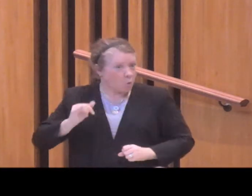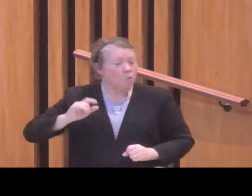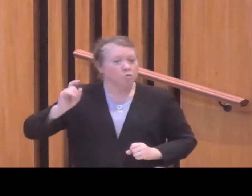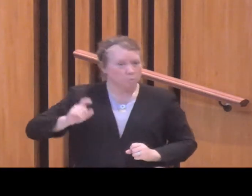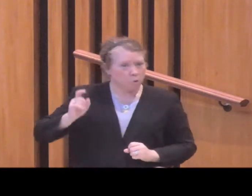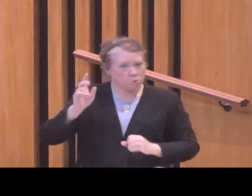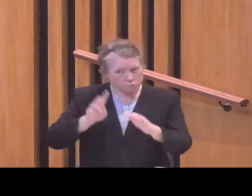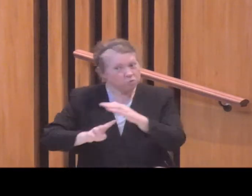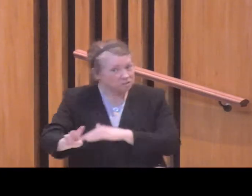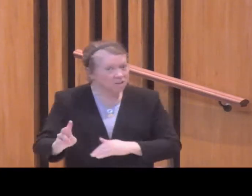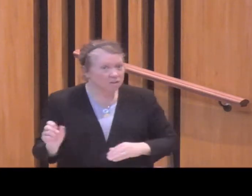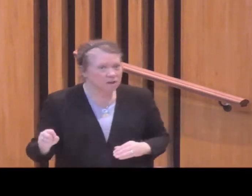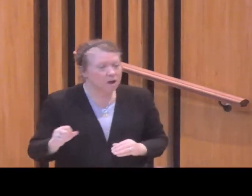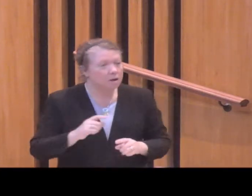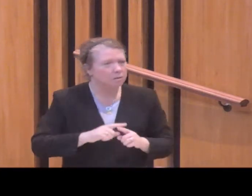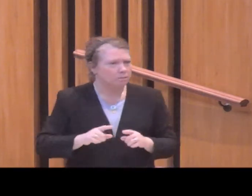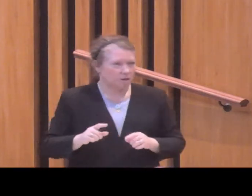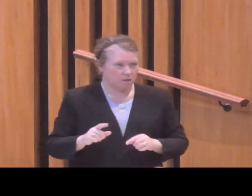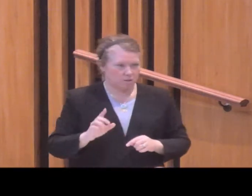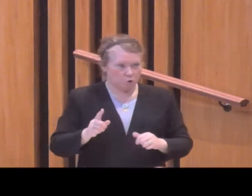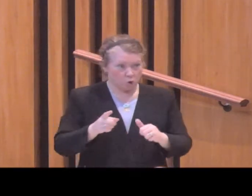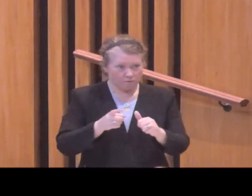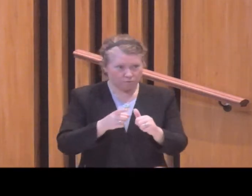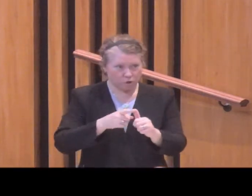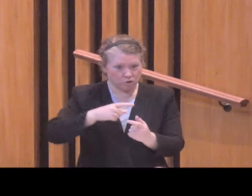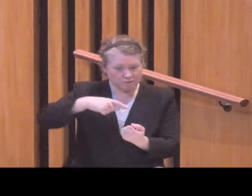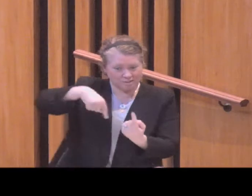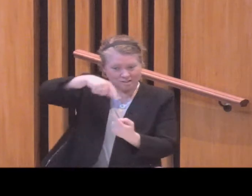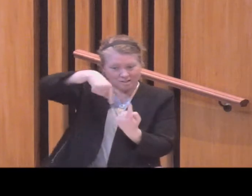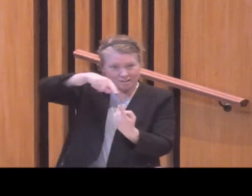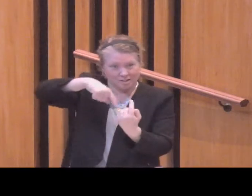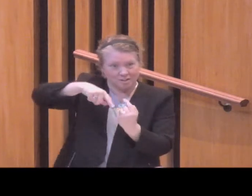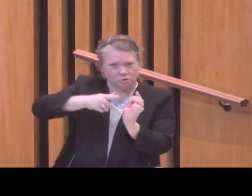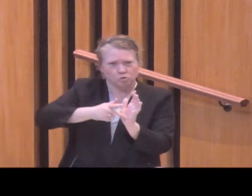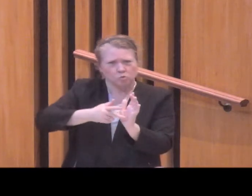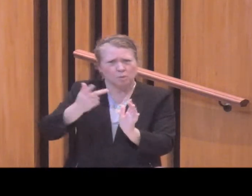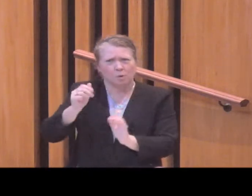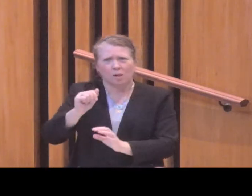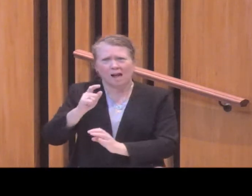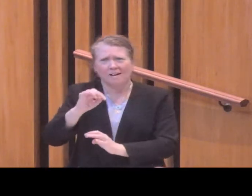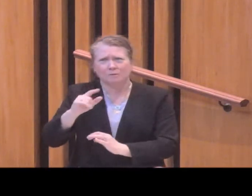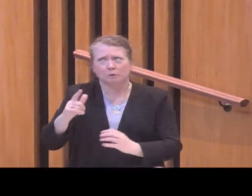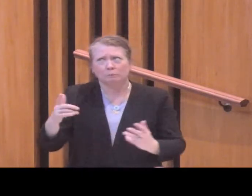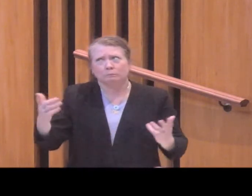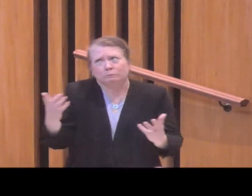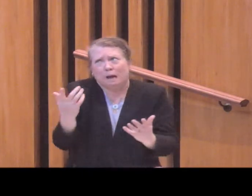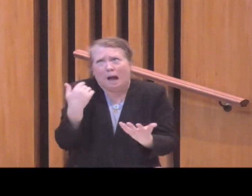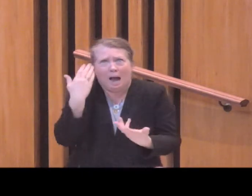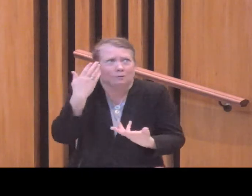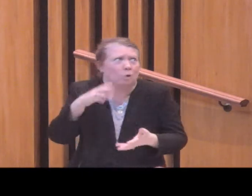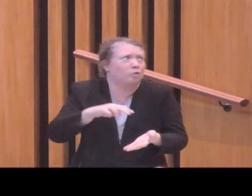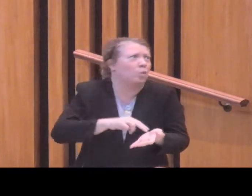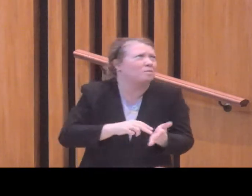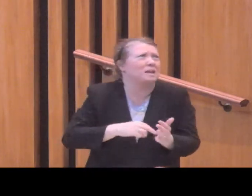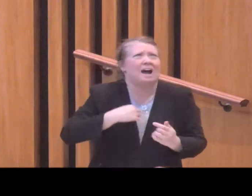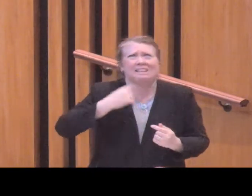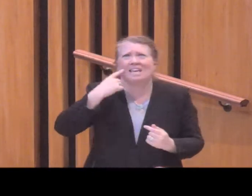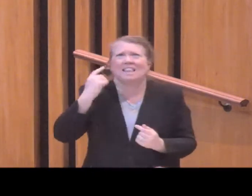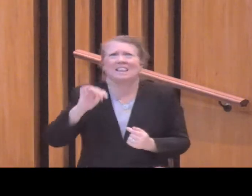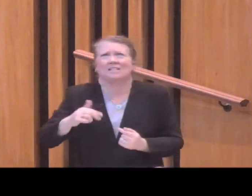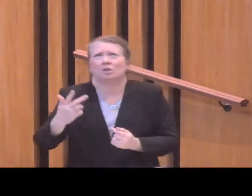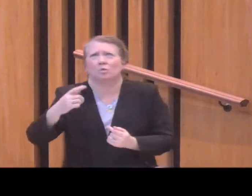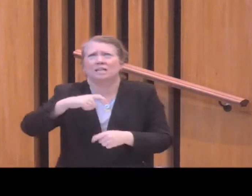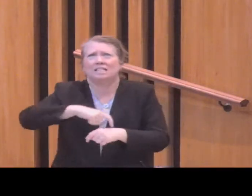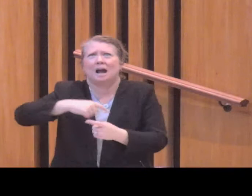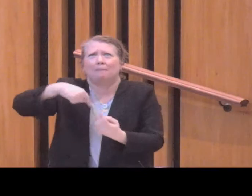attempt that she took at landing a triple axel, whatever that is, I think I know, it's a three-time spin,